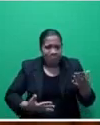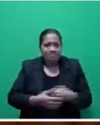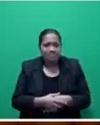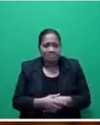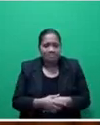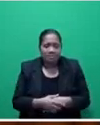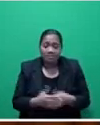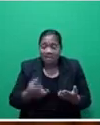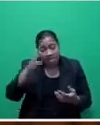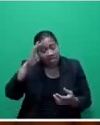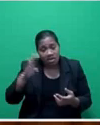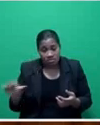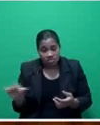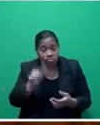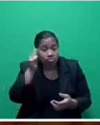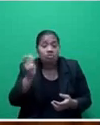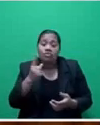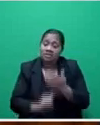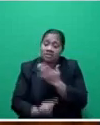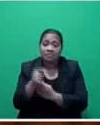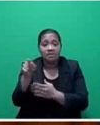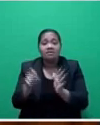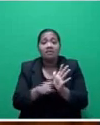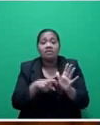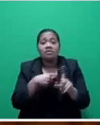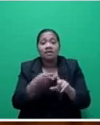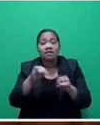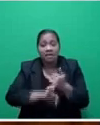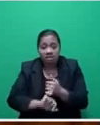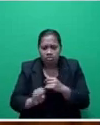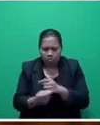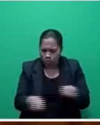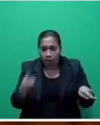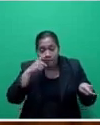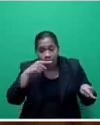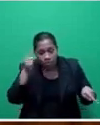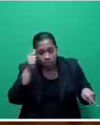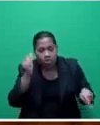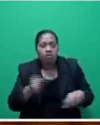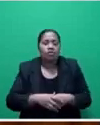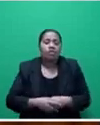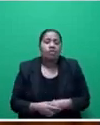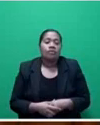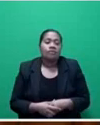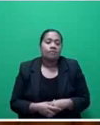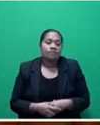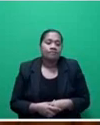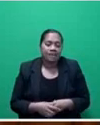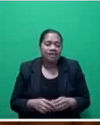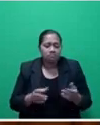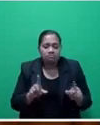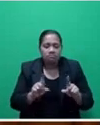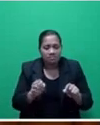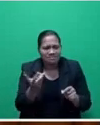and even the nation, should know what is happening at RKS, so that people will know, and at least some work